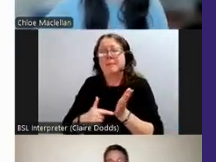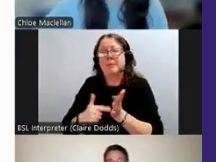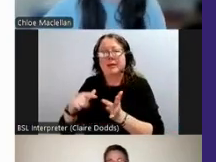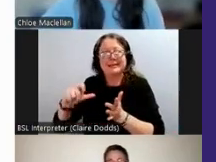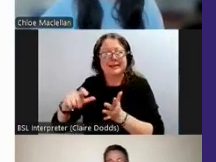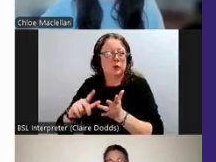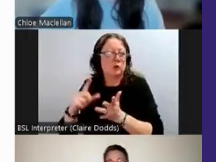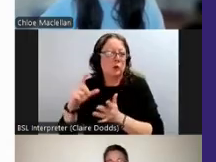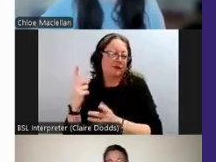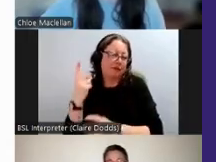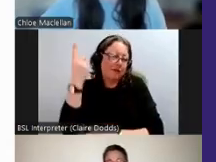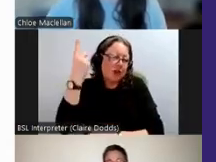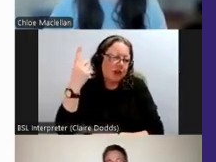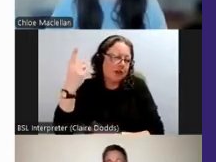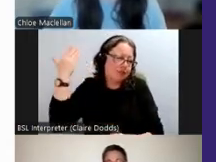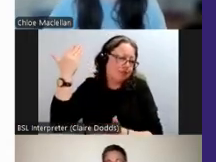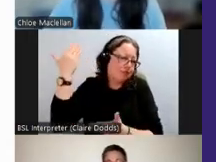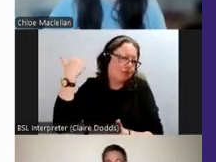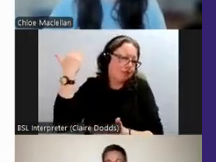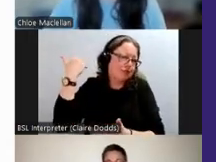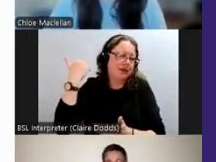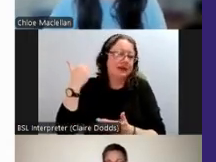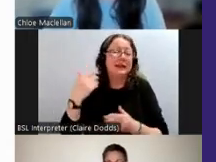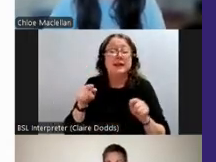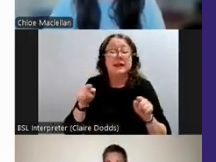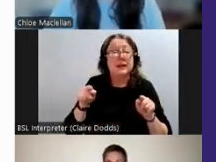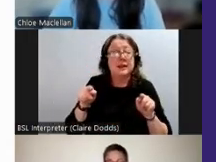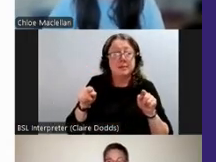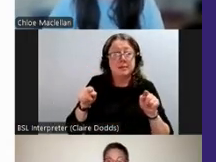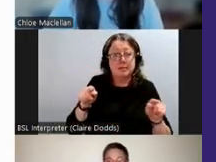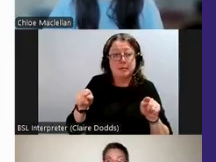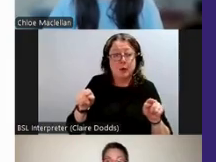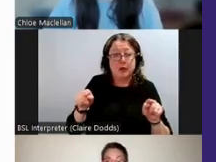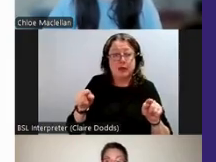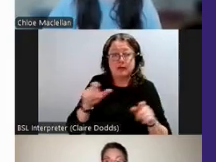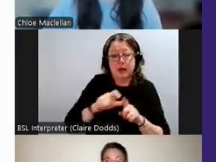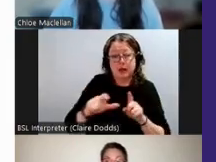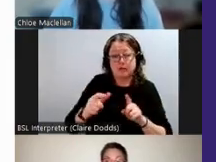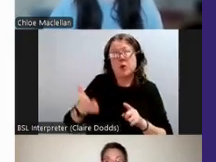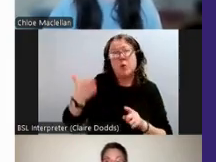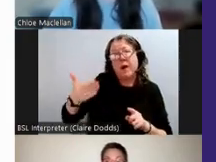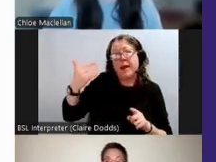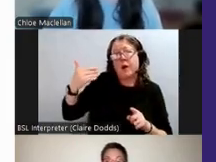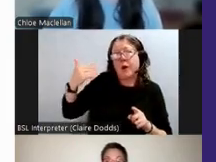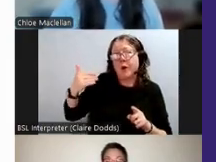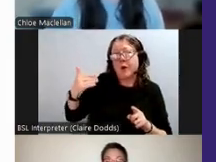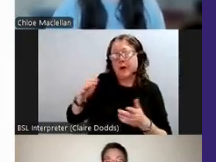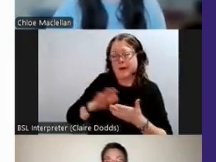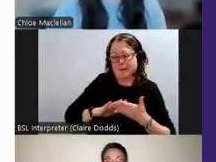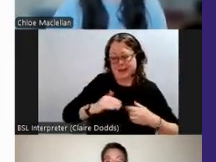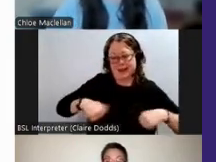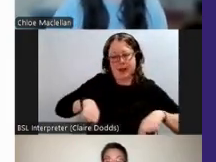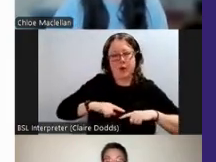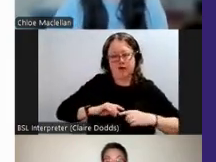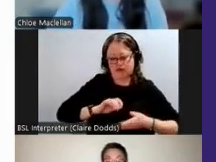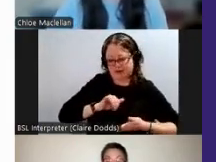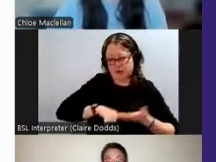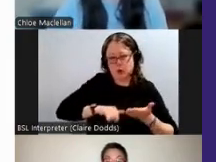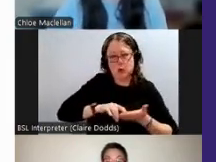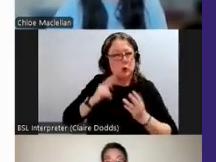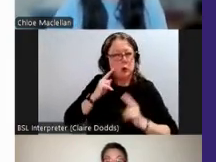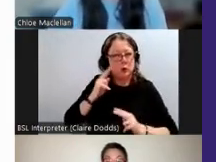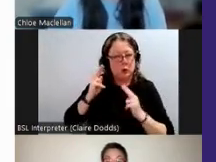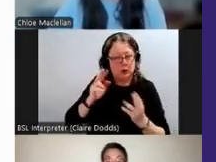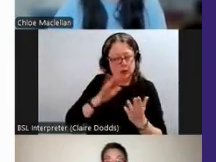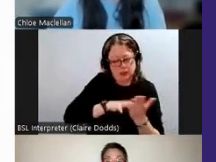culture. So these have both been done a little while ago. So we've done the reviews. We know what some of the impact that the work has